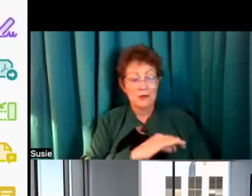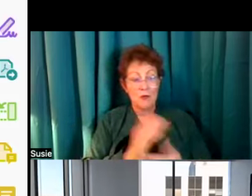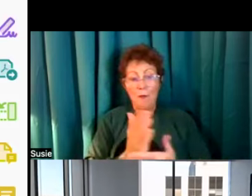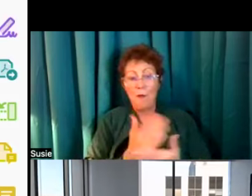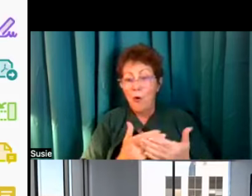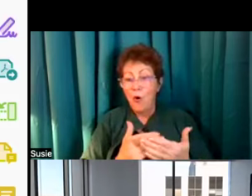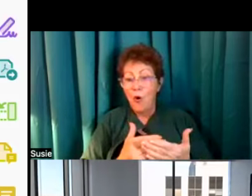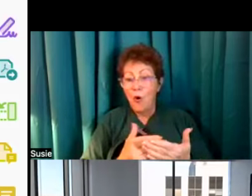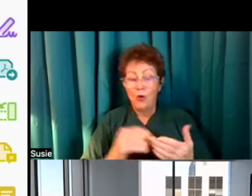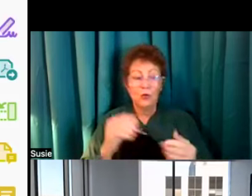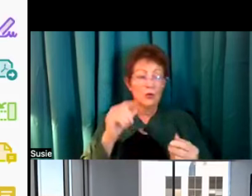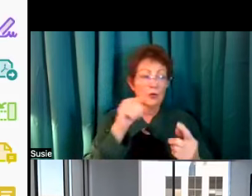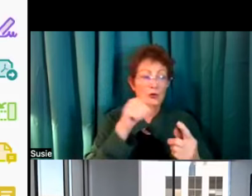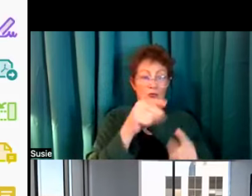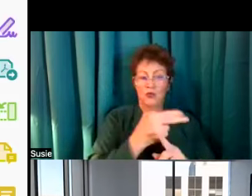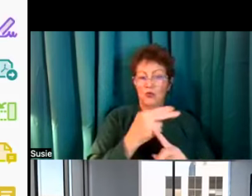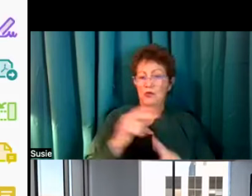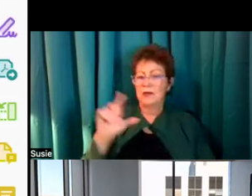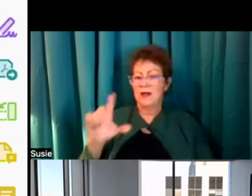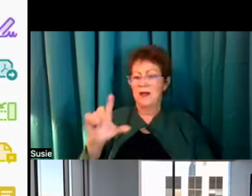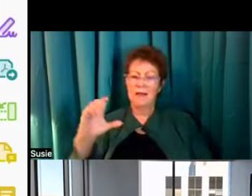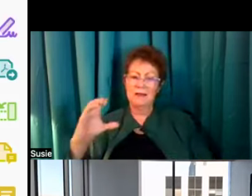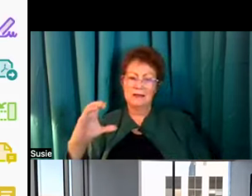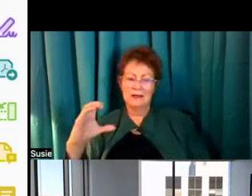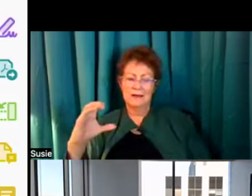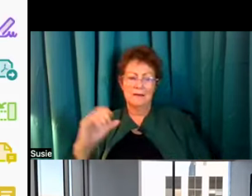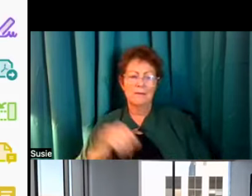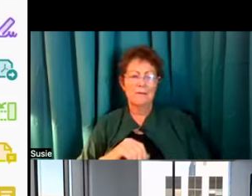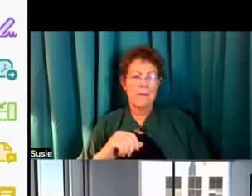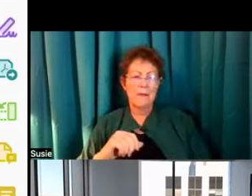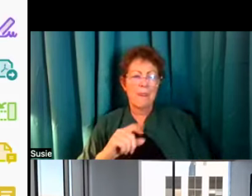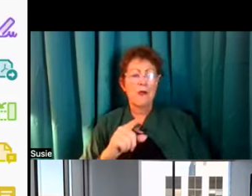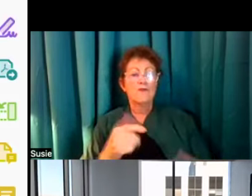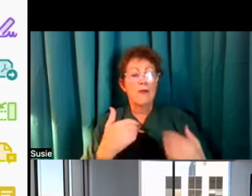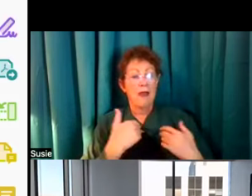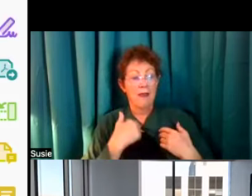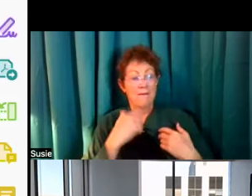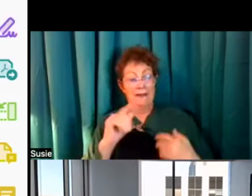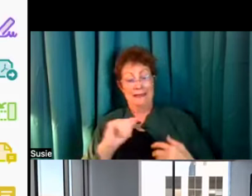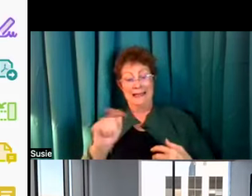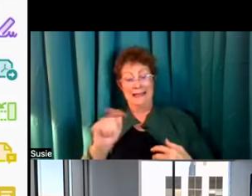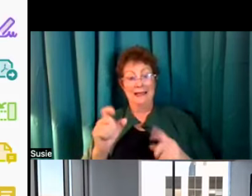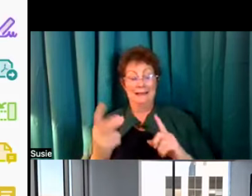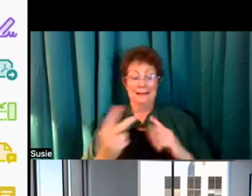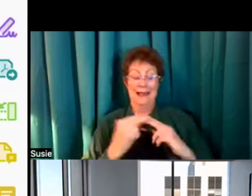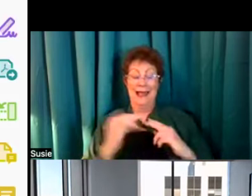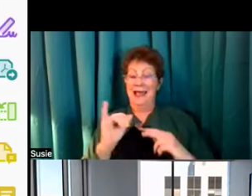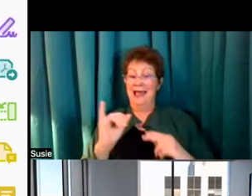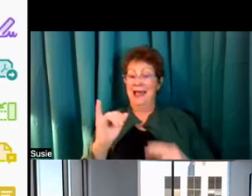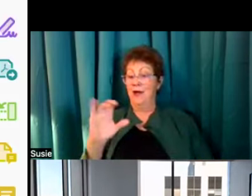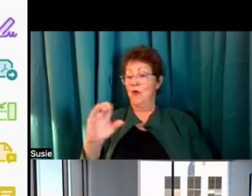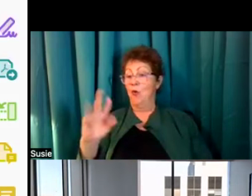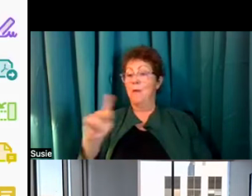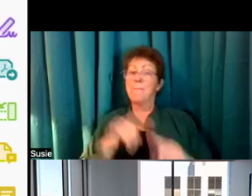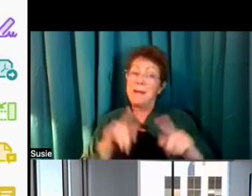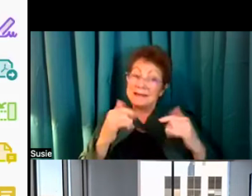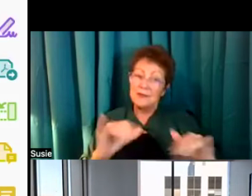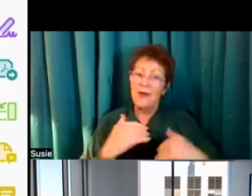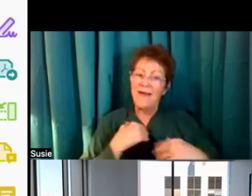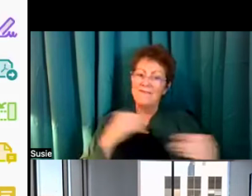to the LLC to have be taxed as a corporation, but still have all the flexibility in terms